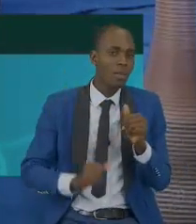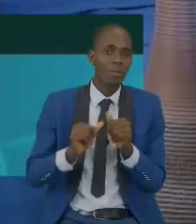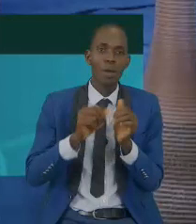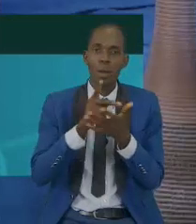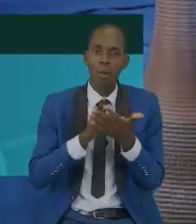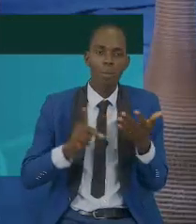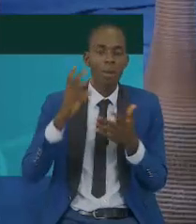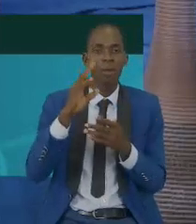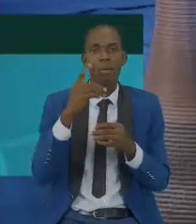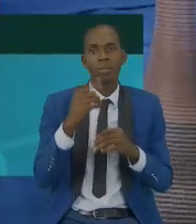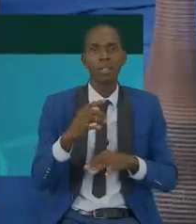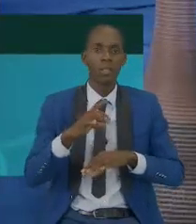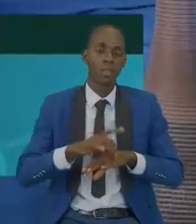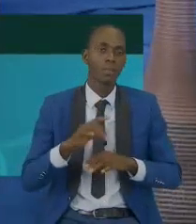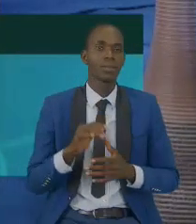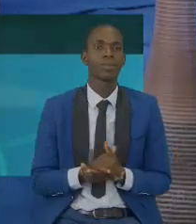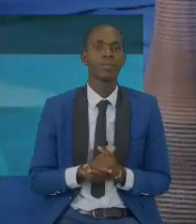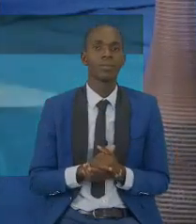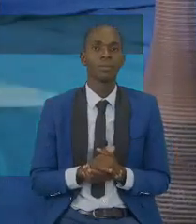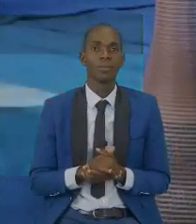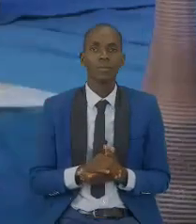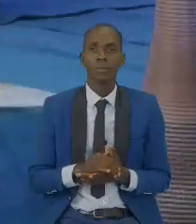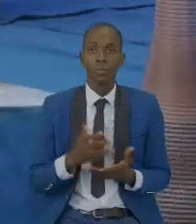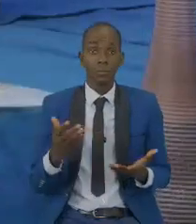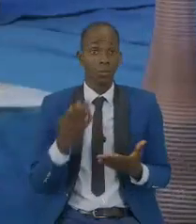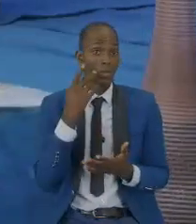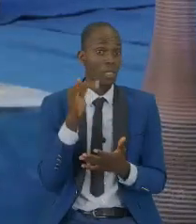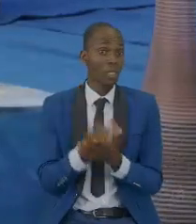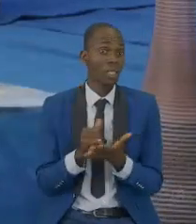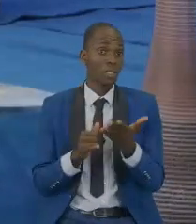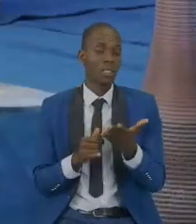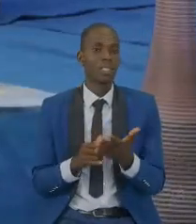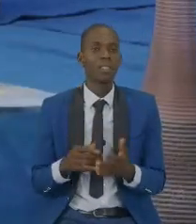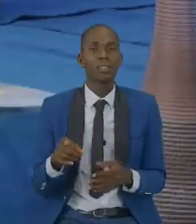uttermost part of the earth. And you see that there, it